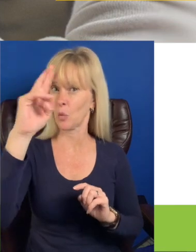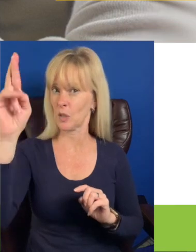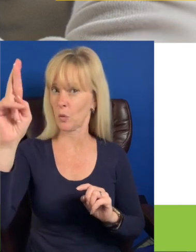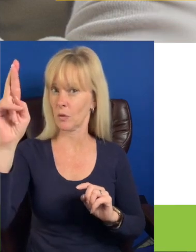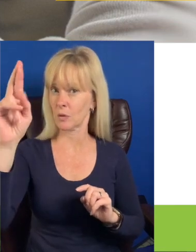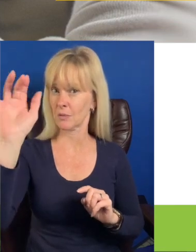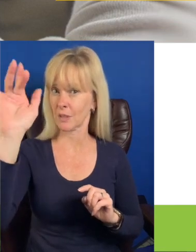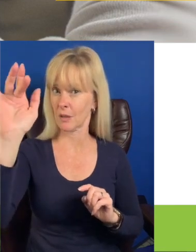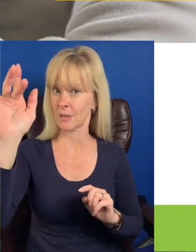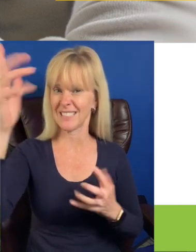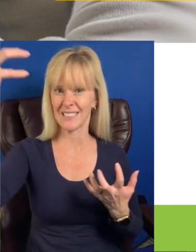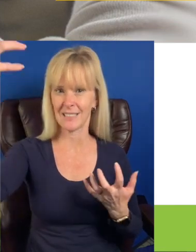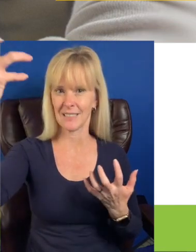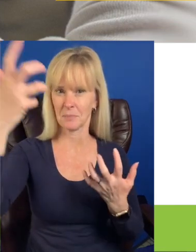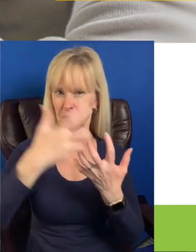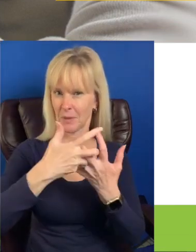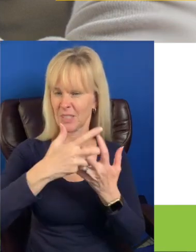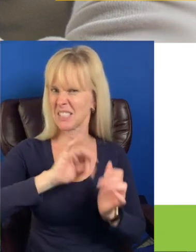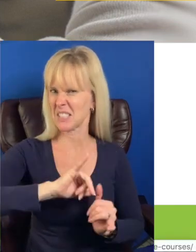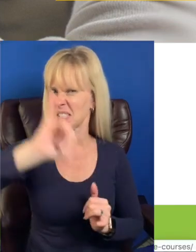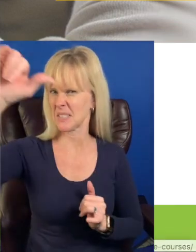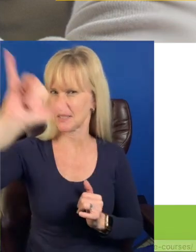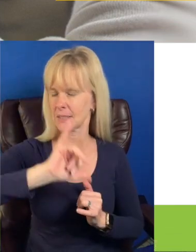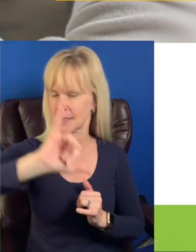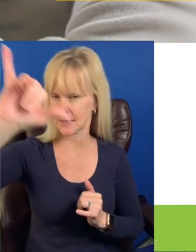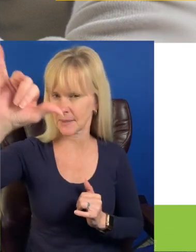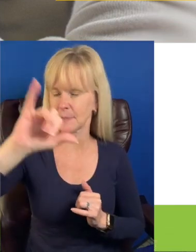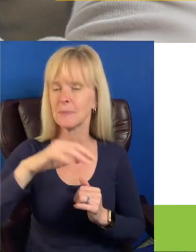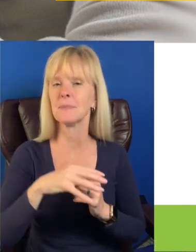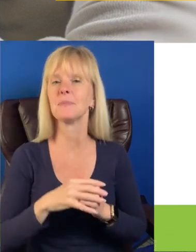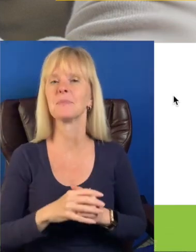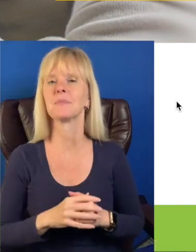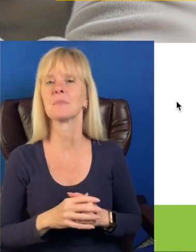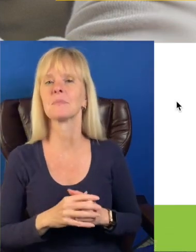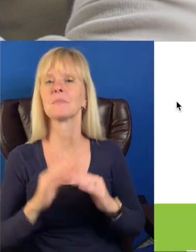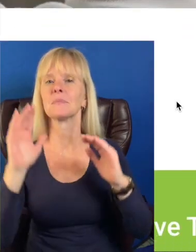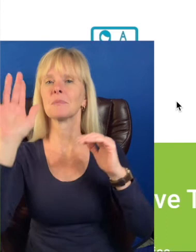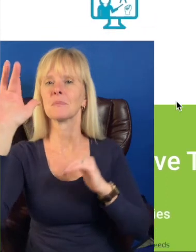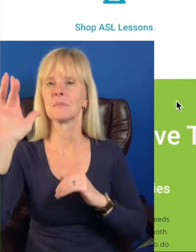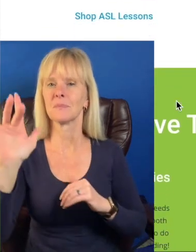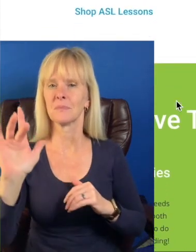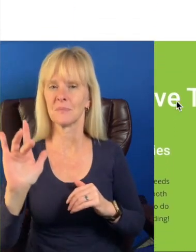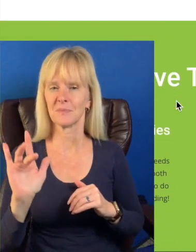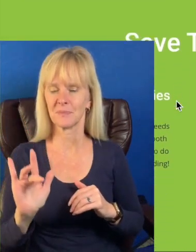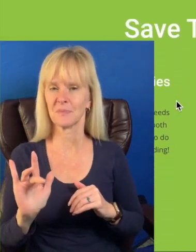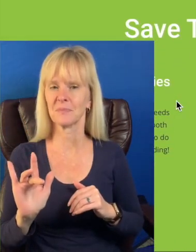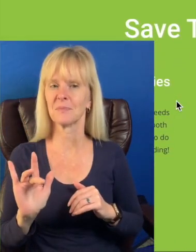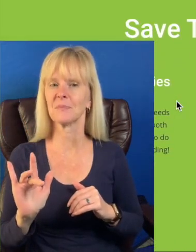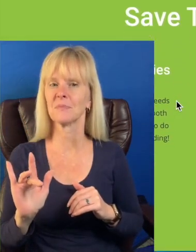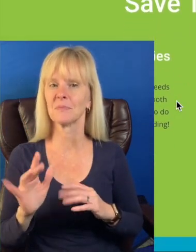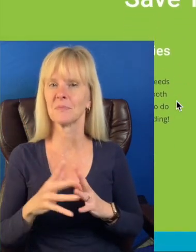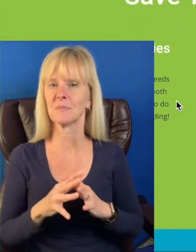under the Resource tab. These are the same links. Moving on down,